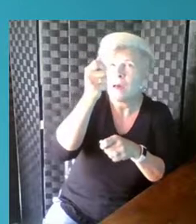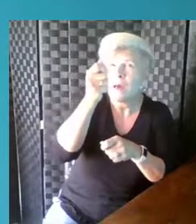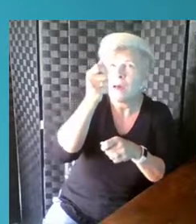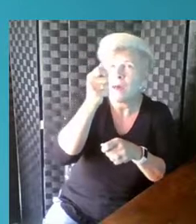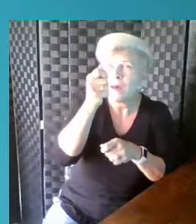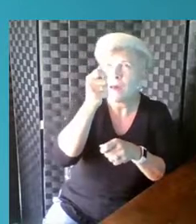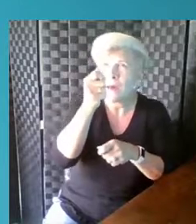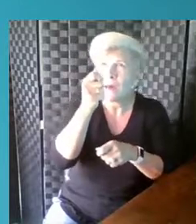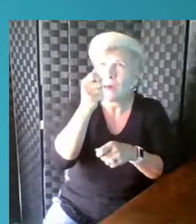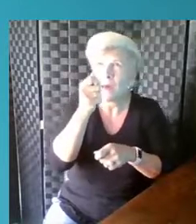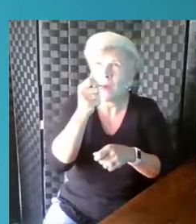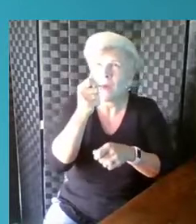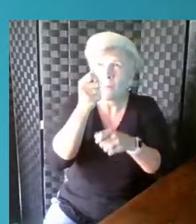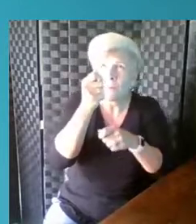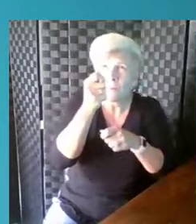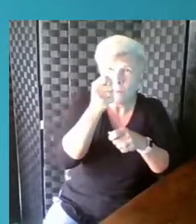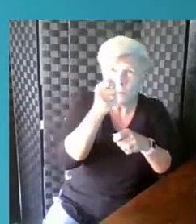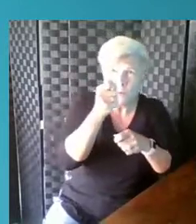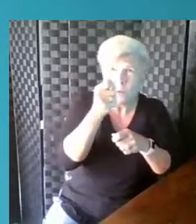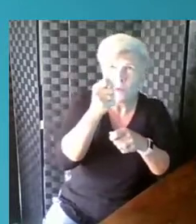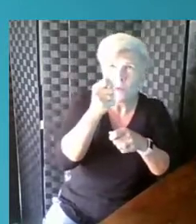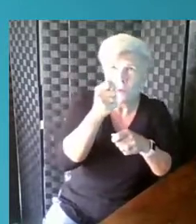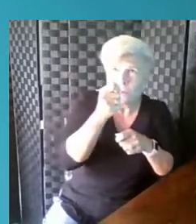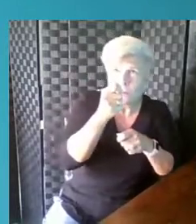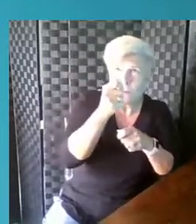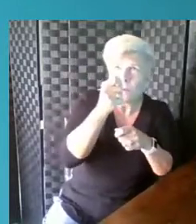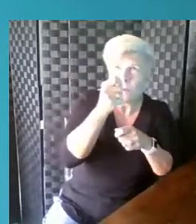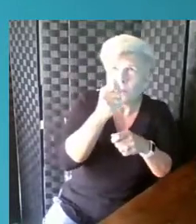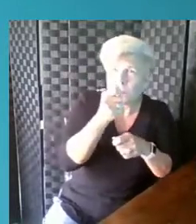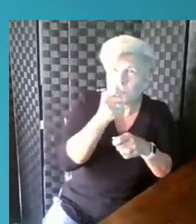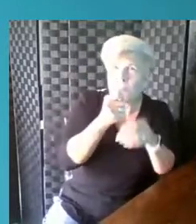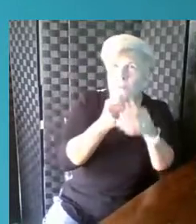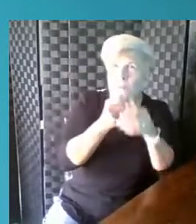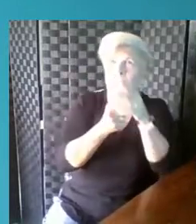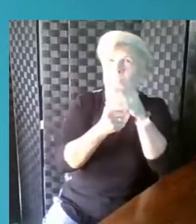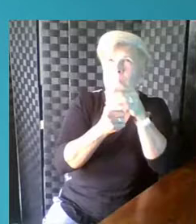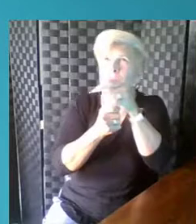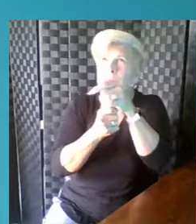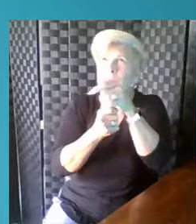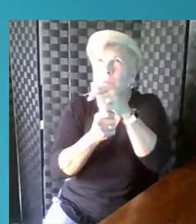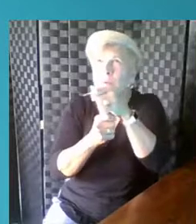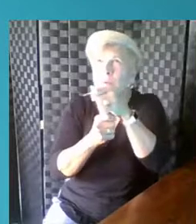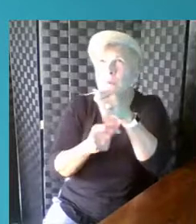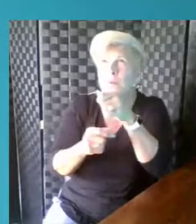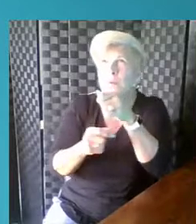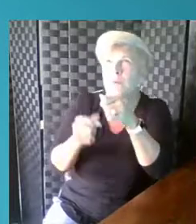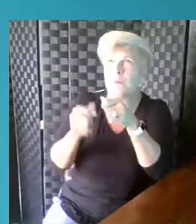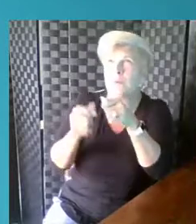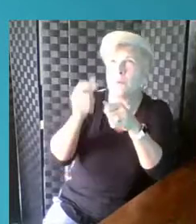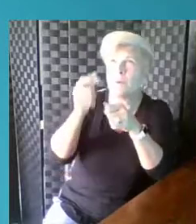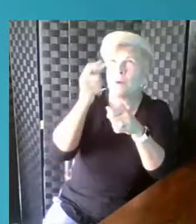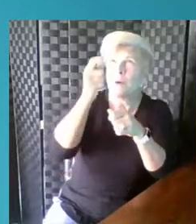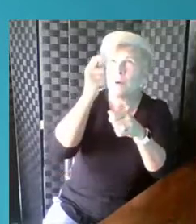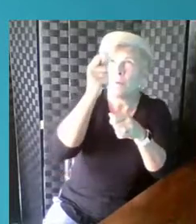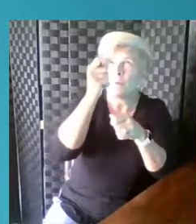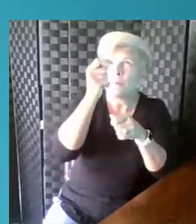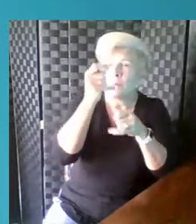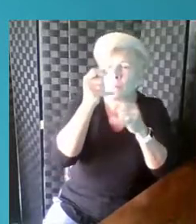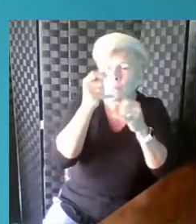Imagine that you can gently pull the string, hand over hand. The string collects in a pile at your feet.